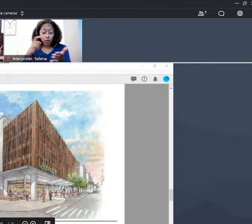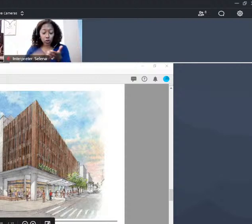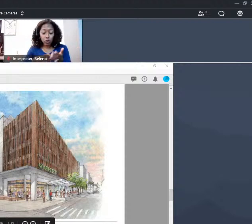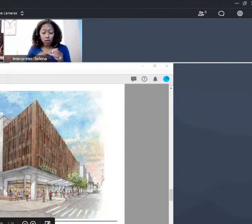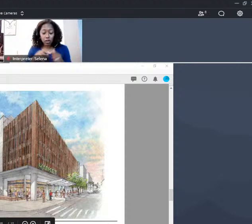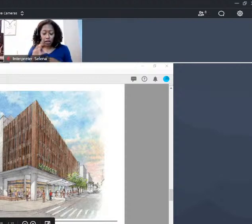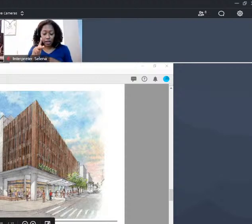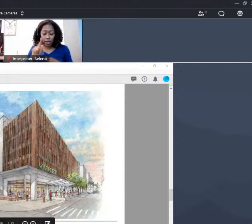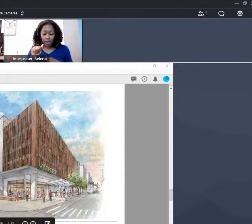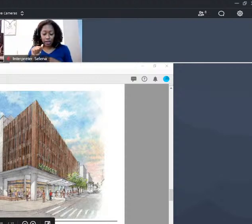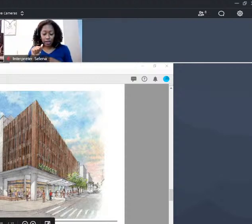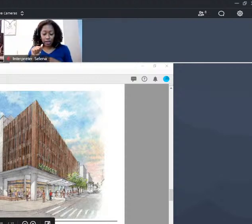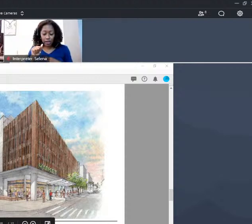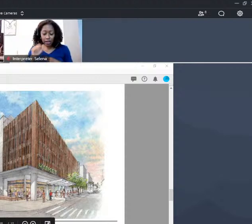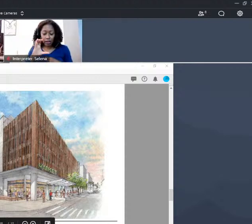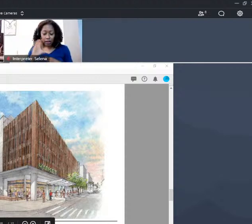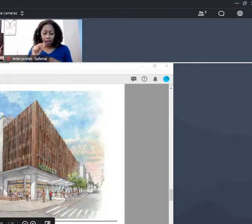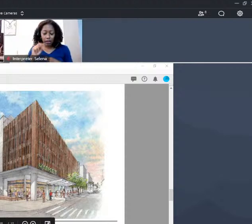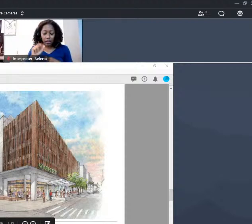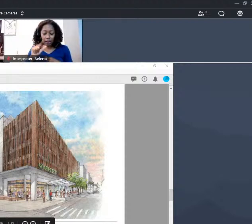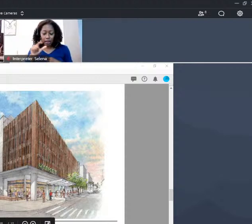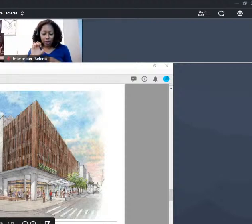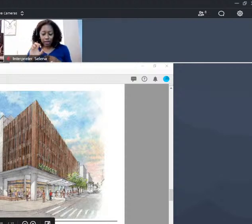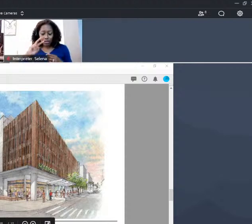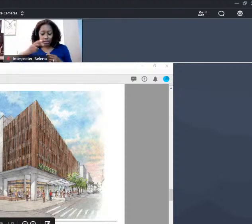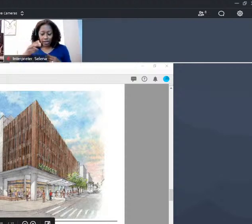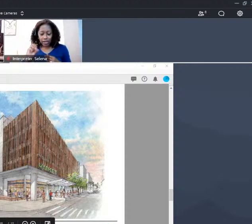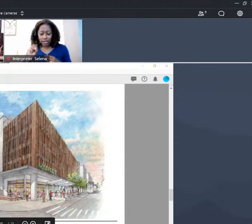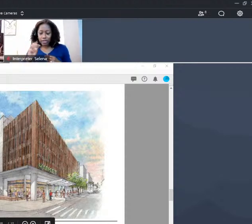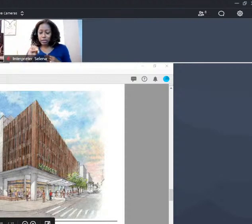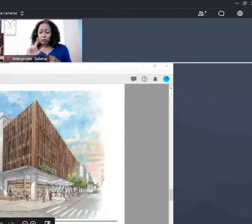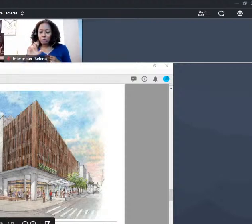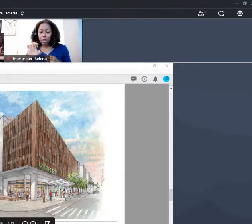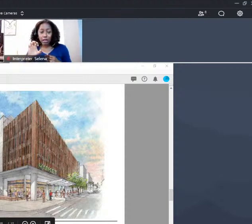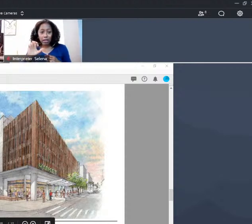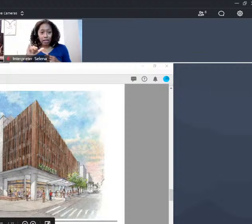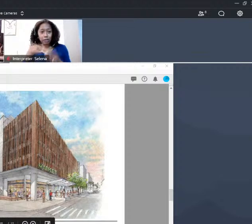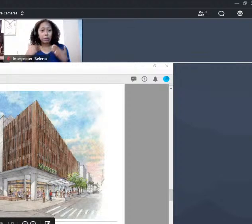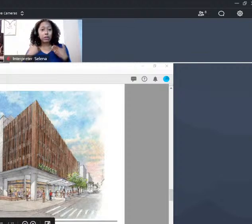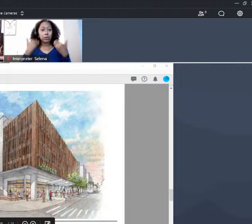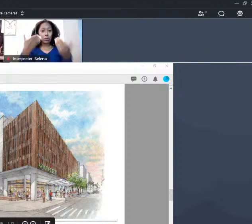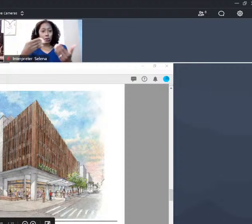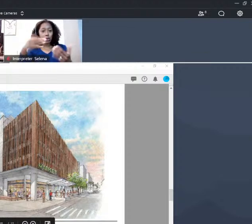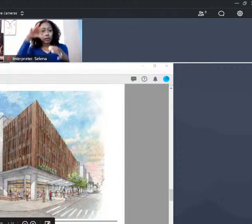Smiley. Please cast your votes on items 8.